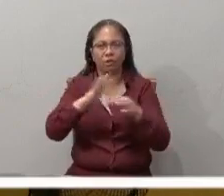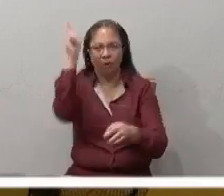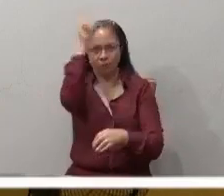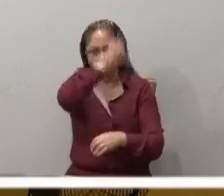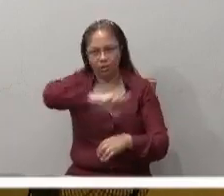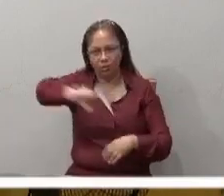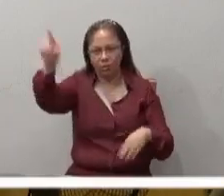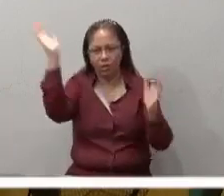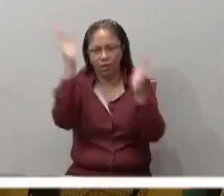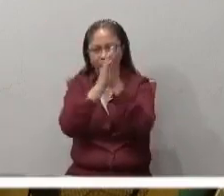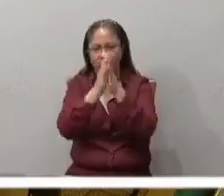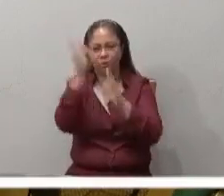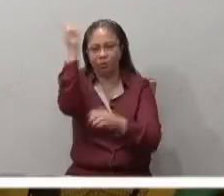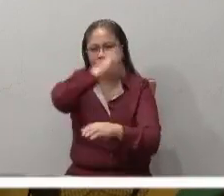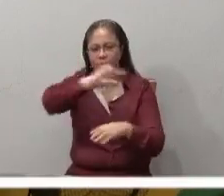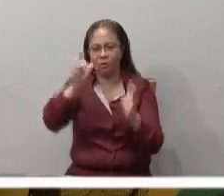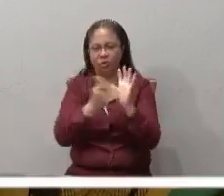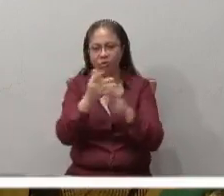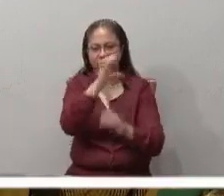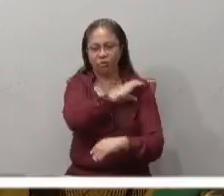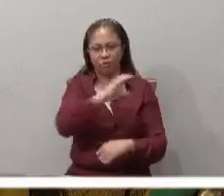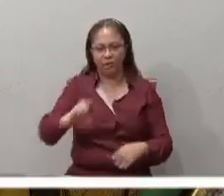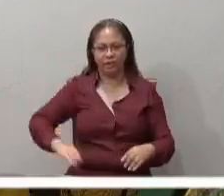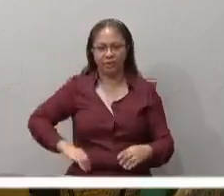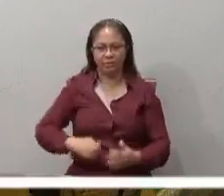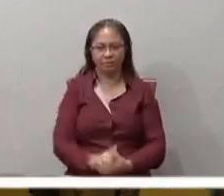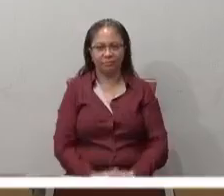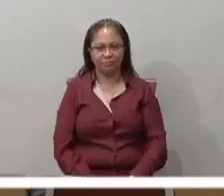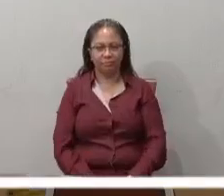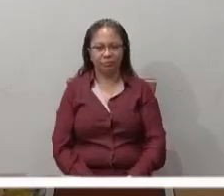Lord. Praise to you, Lord Jesus Christ.